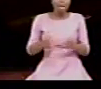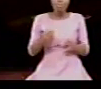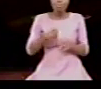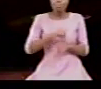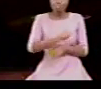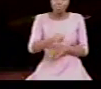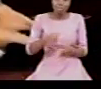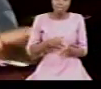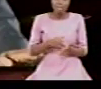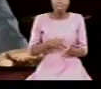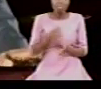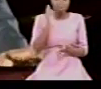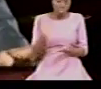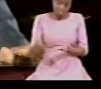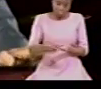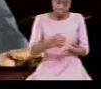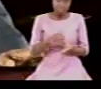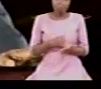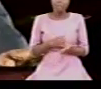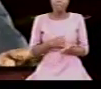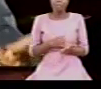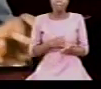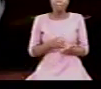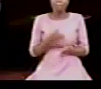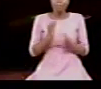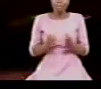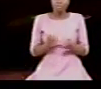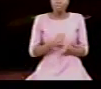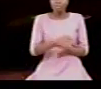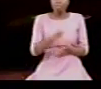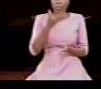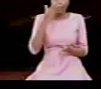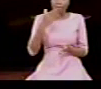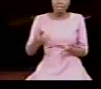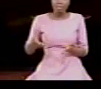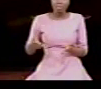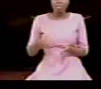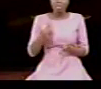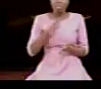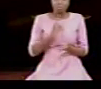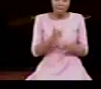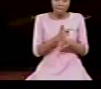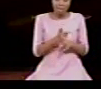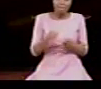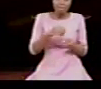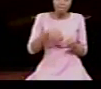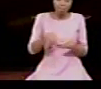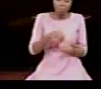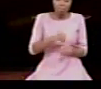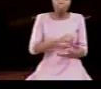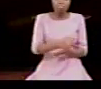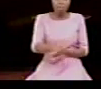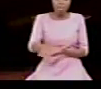same thing you will reap. Are you planting? And you are careless about planting? The same you will reap,